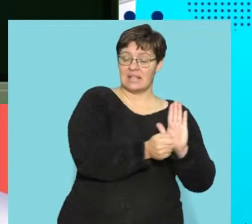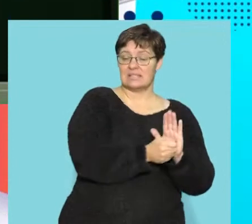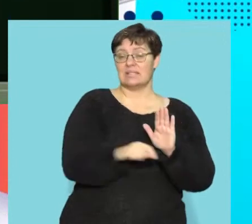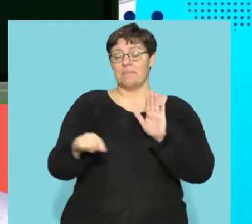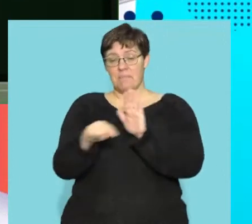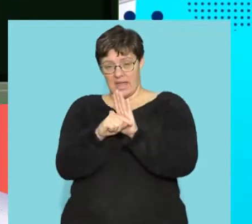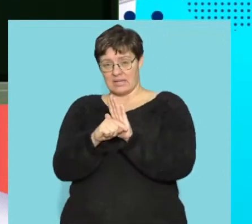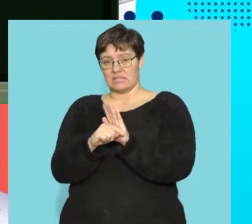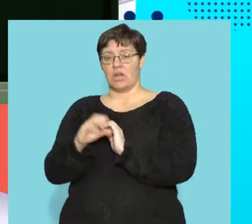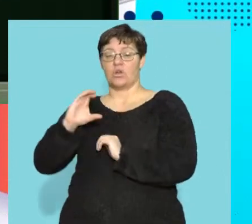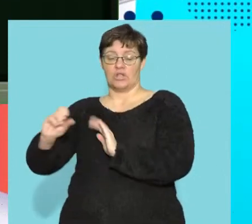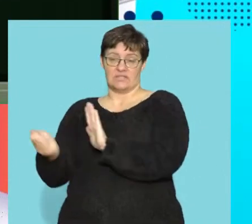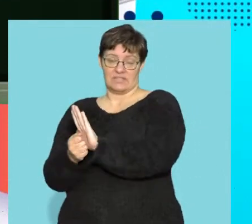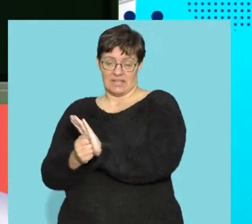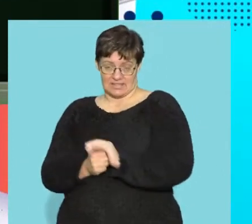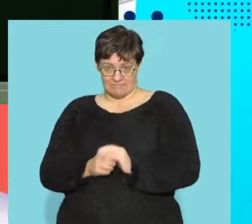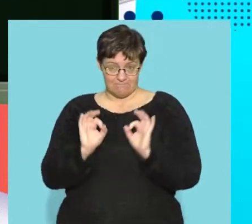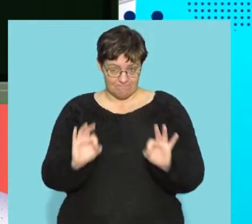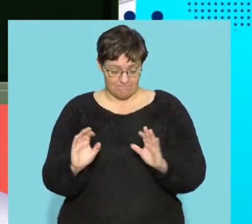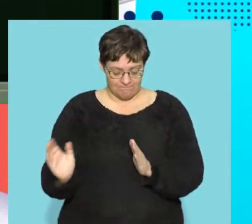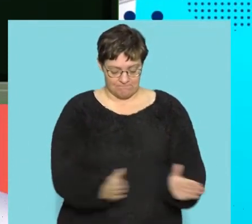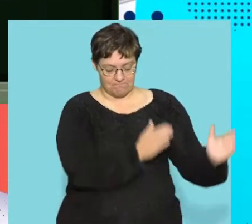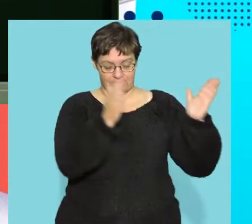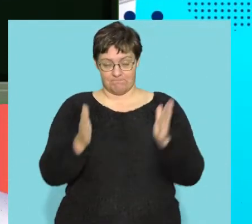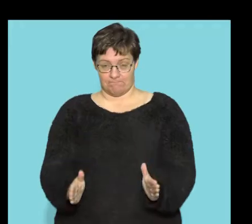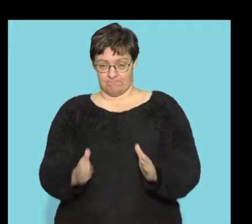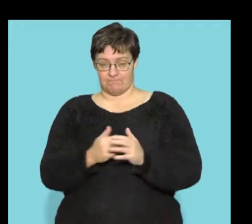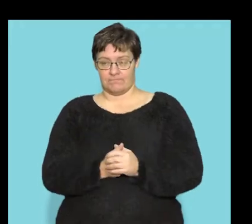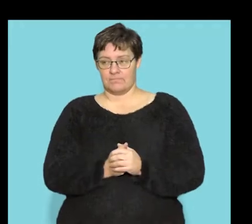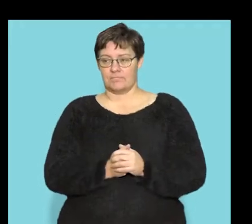cost of sales. Got it? Brilliant. Let's move on.